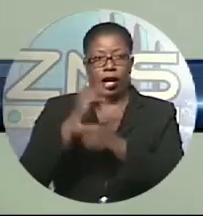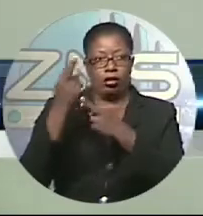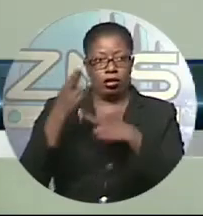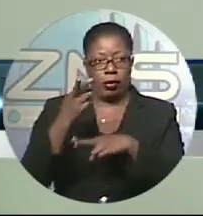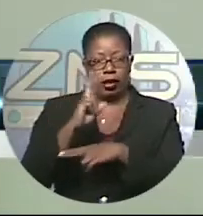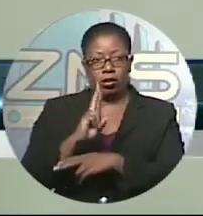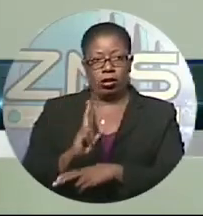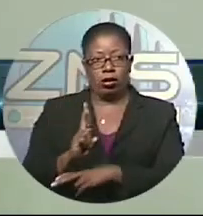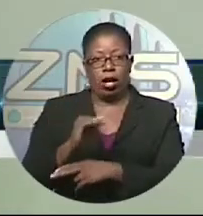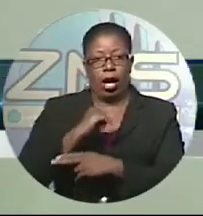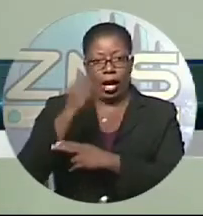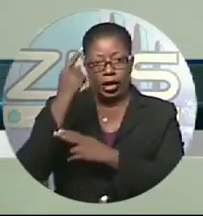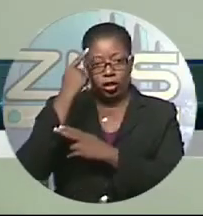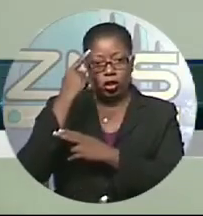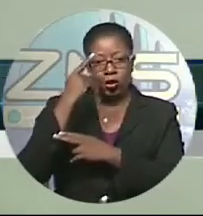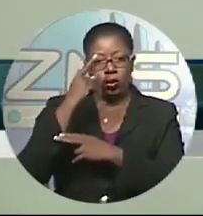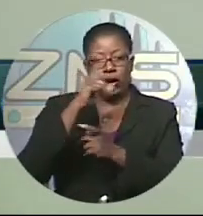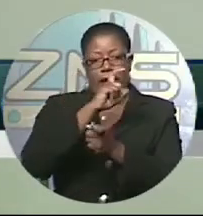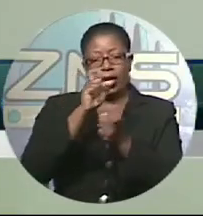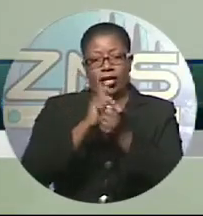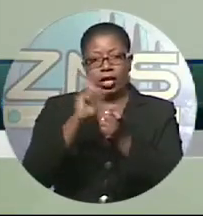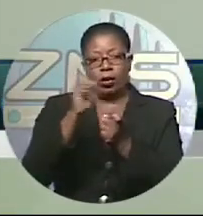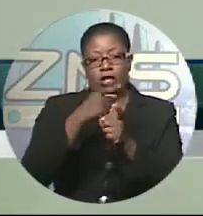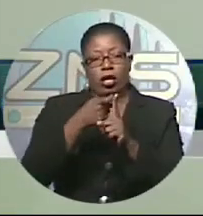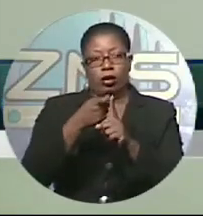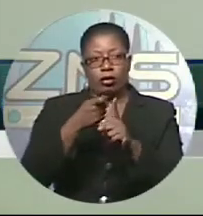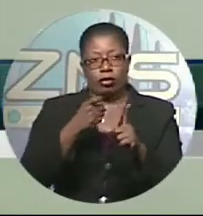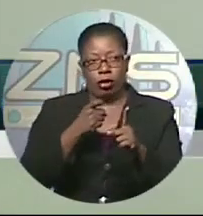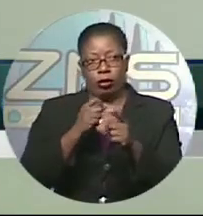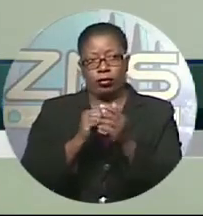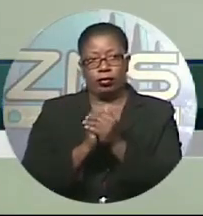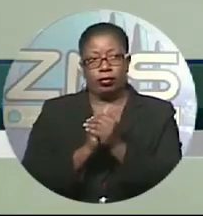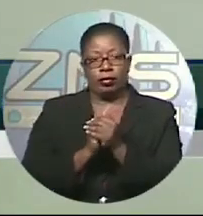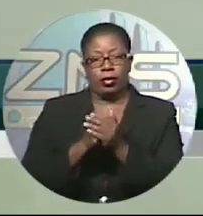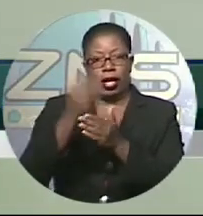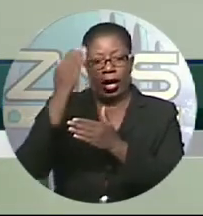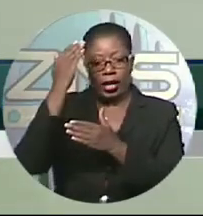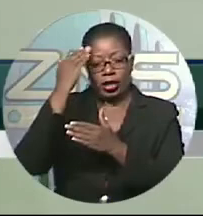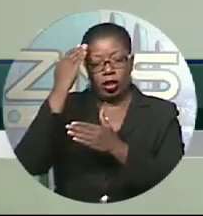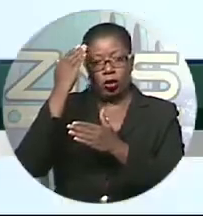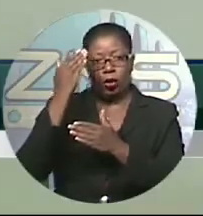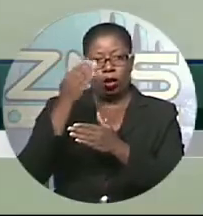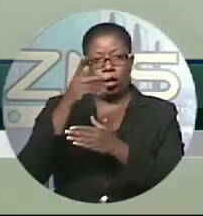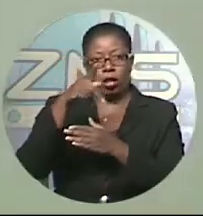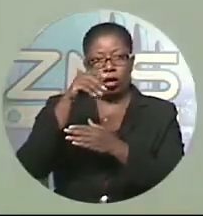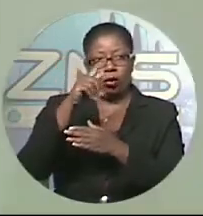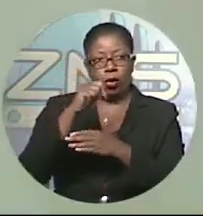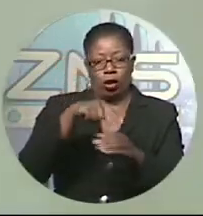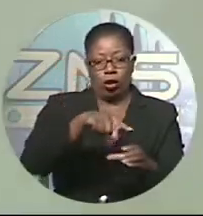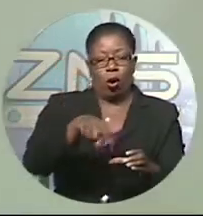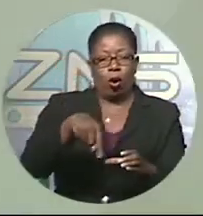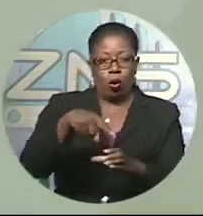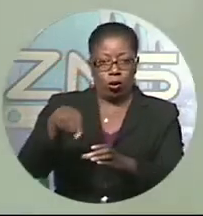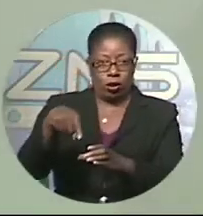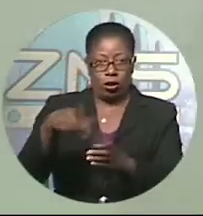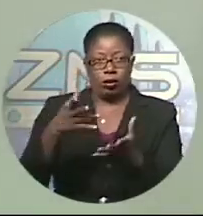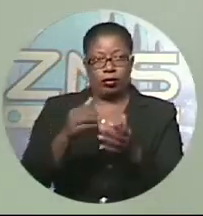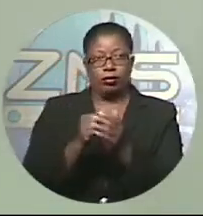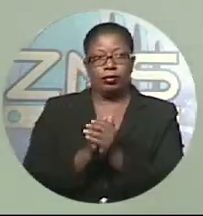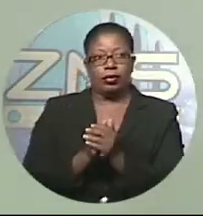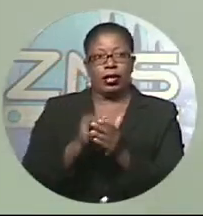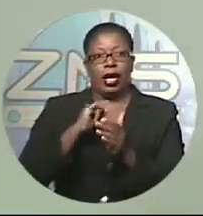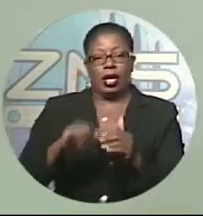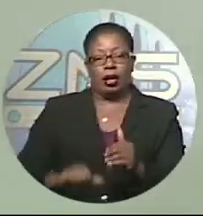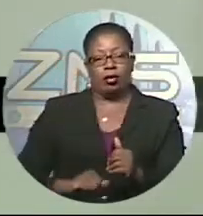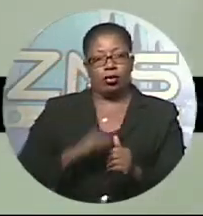she has come from. I know the struggles, I know the potholes. I'm really, really proud